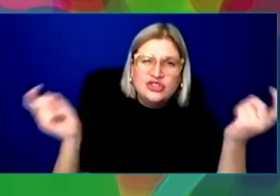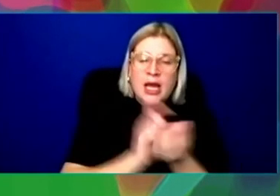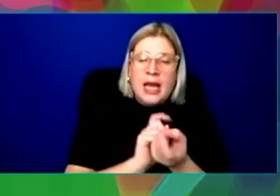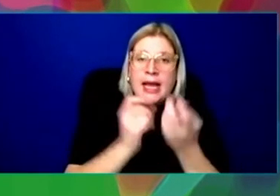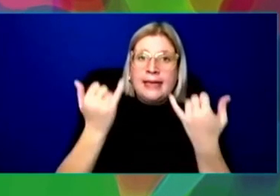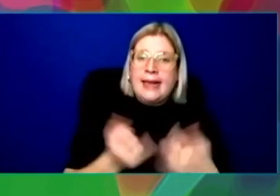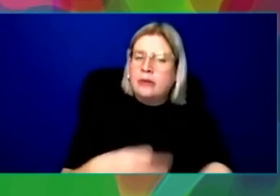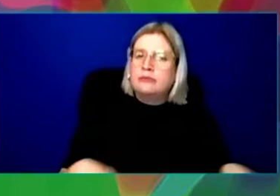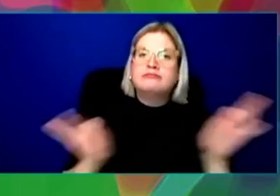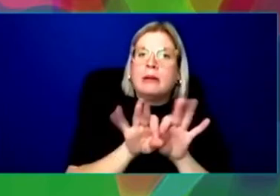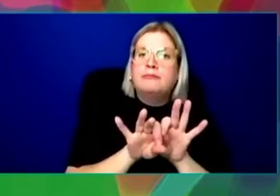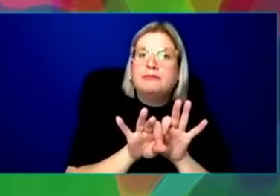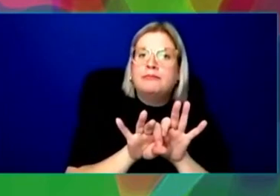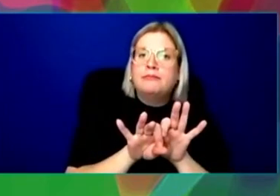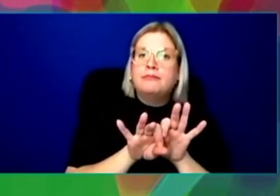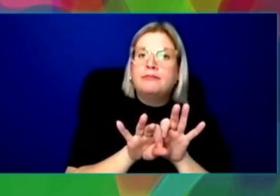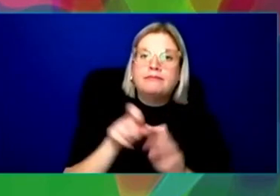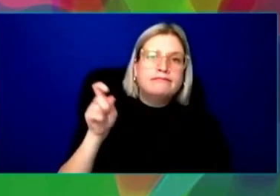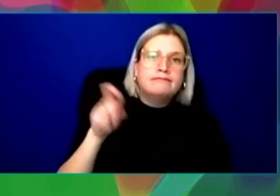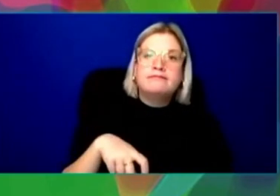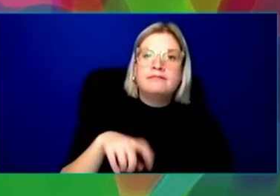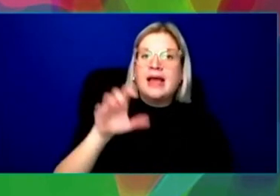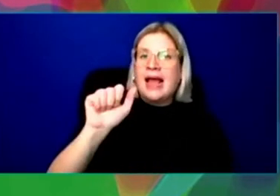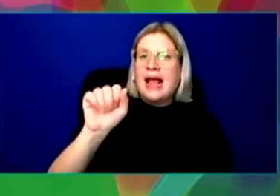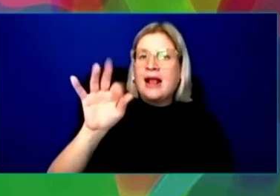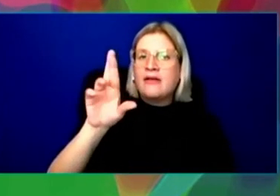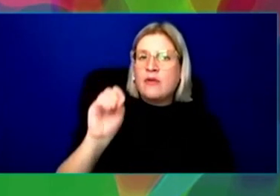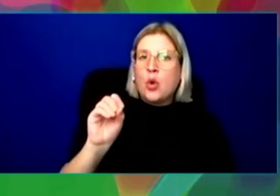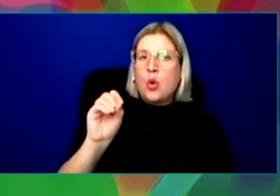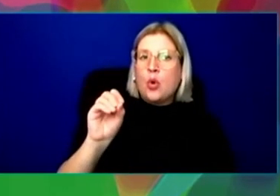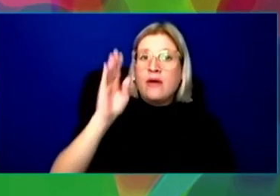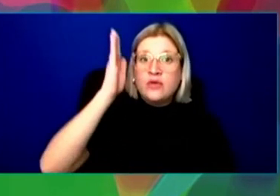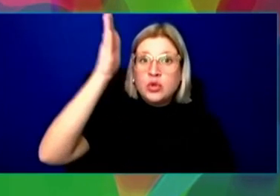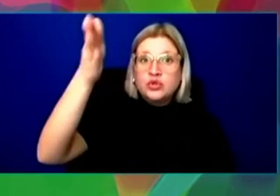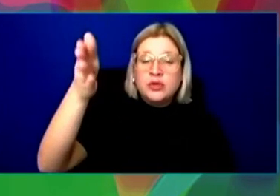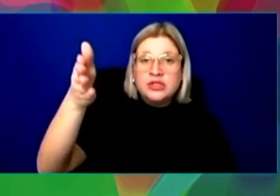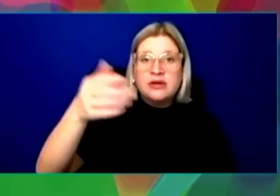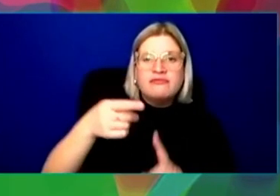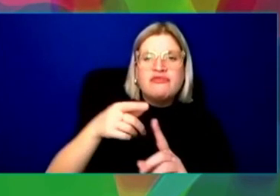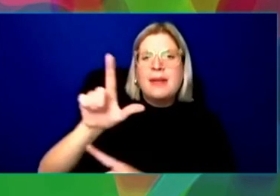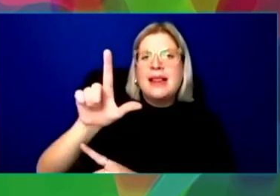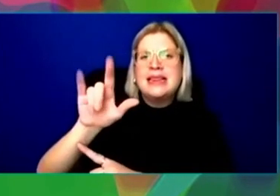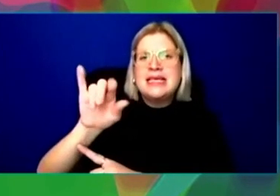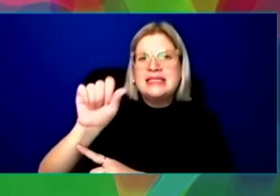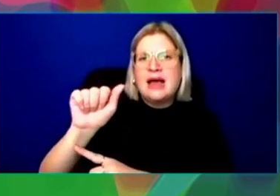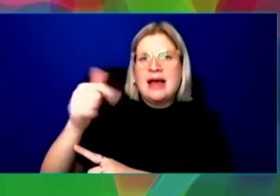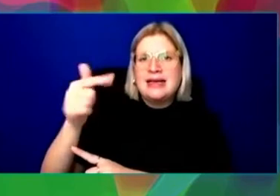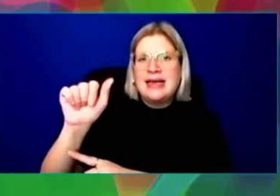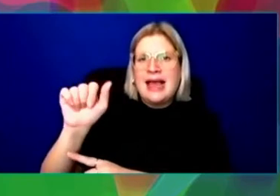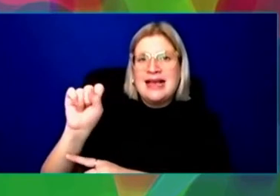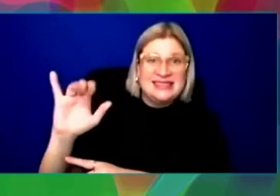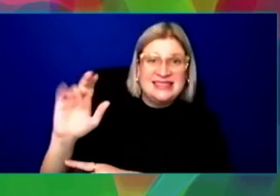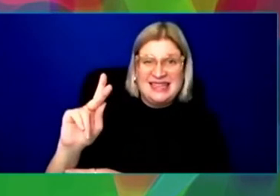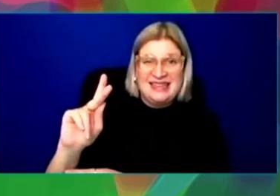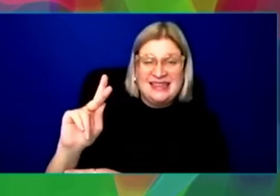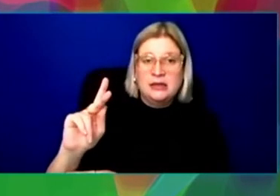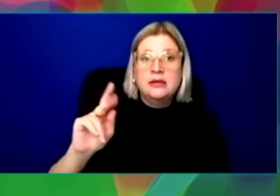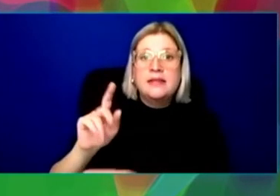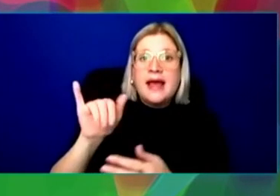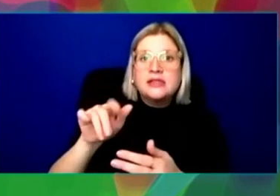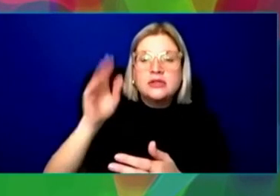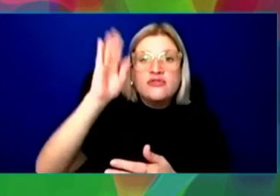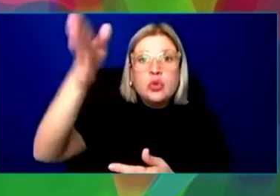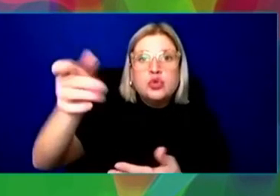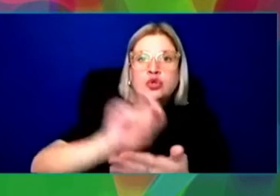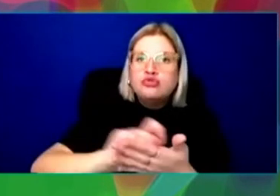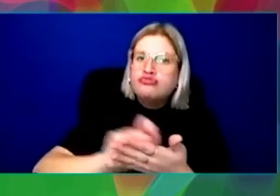again, you know, Afrofuturism, to borrow from Lisa Yazzik, is rewriting the history of the future. You know, if